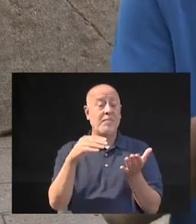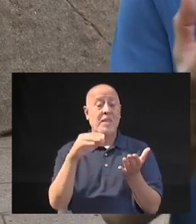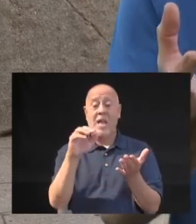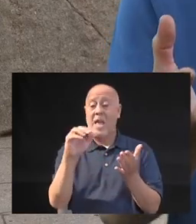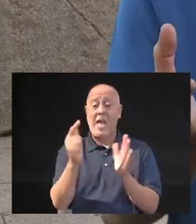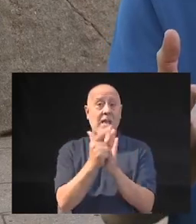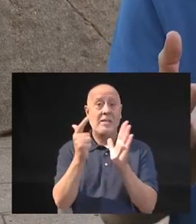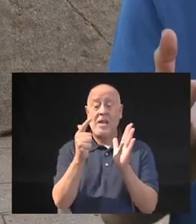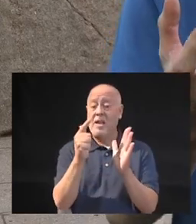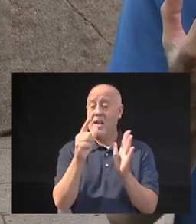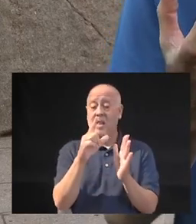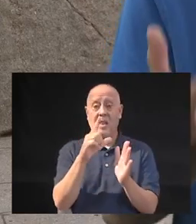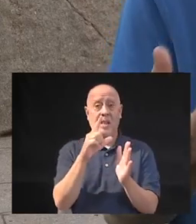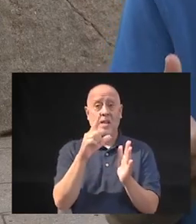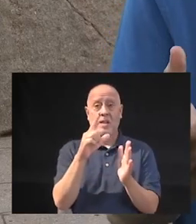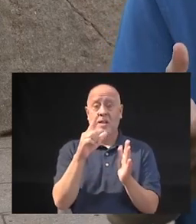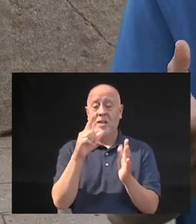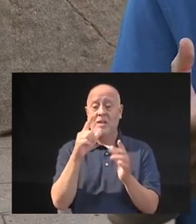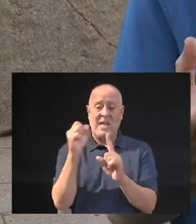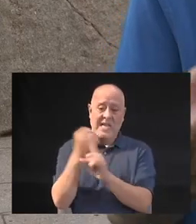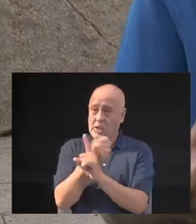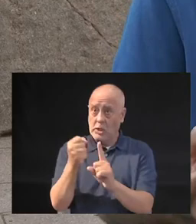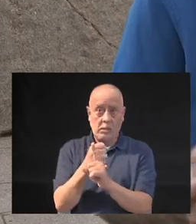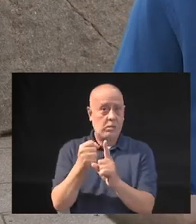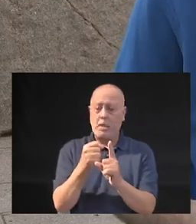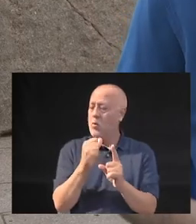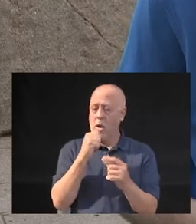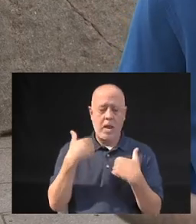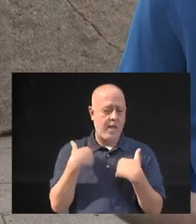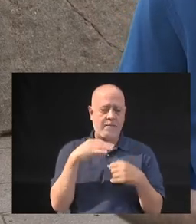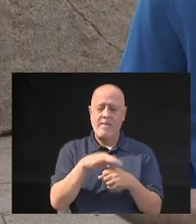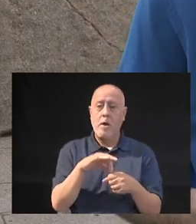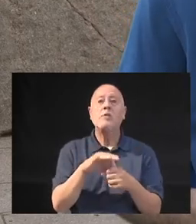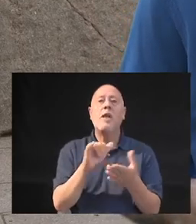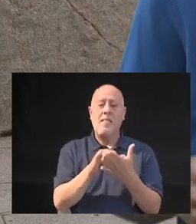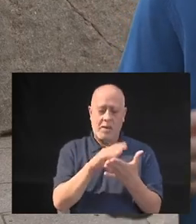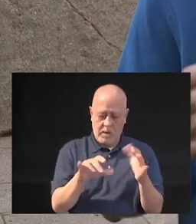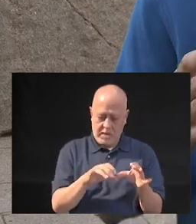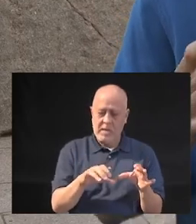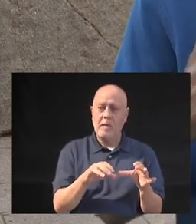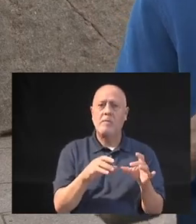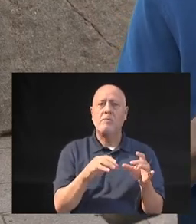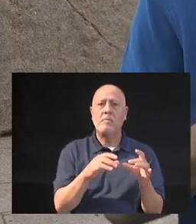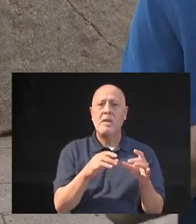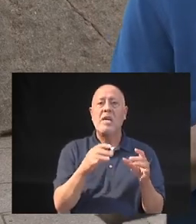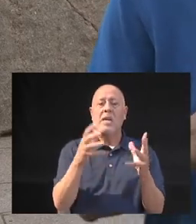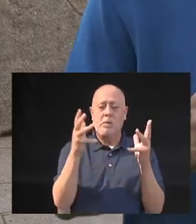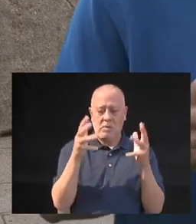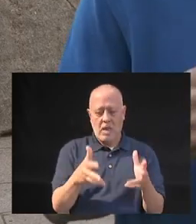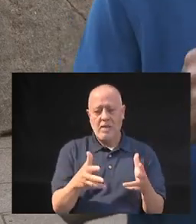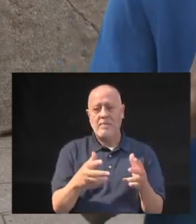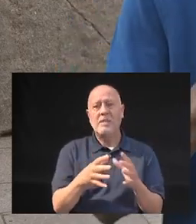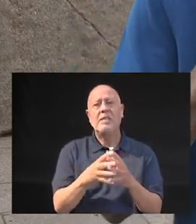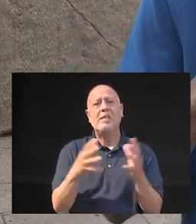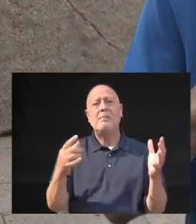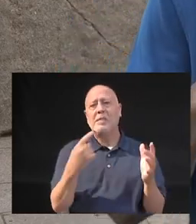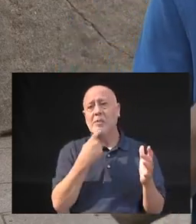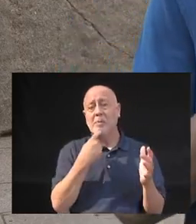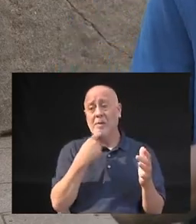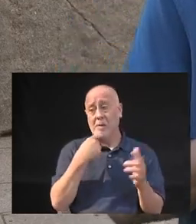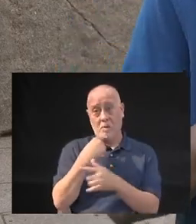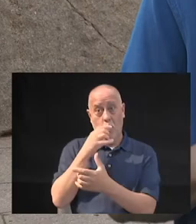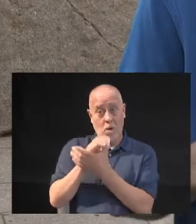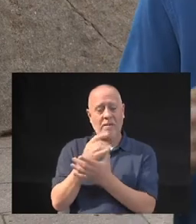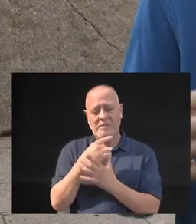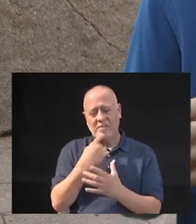he wasn't going to have the votes on the New Deal legislation. And that's what he did. Eleanor was left deeply disappointed because she was a woman who